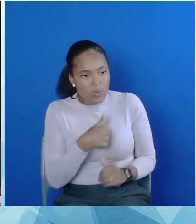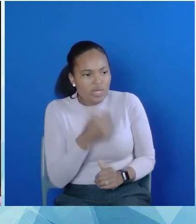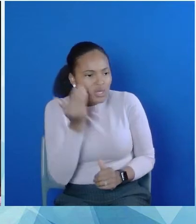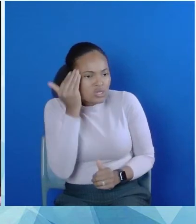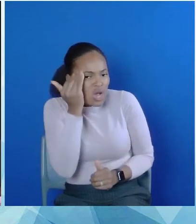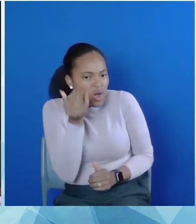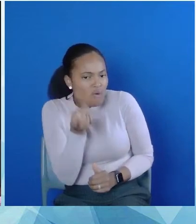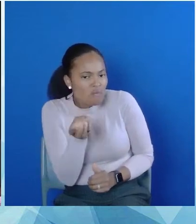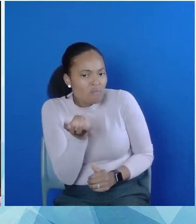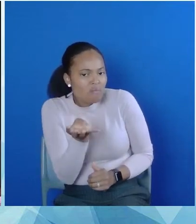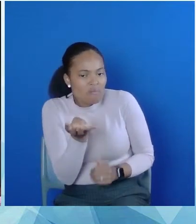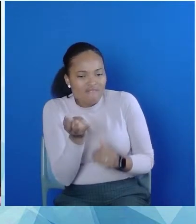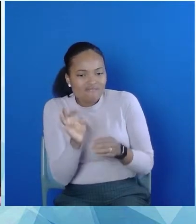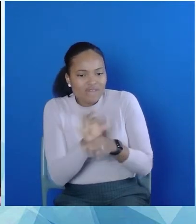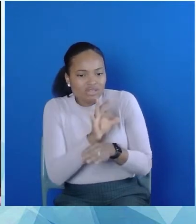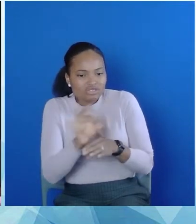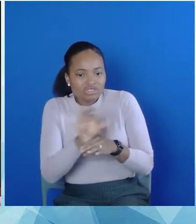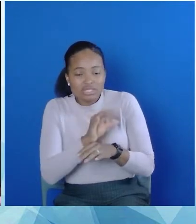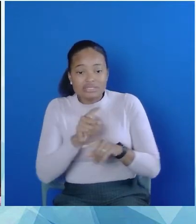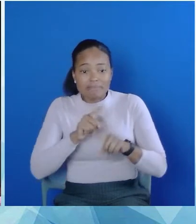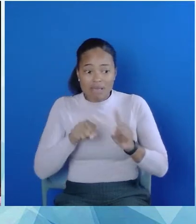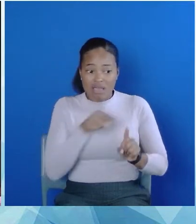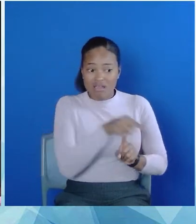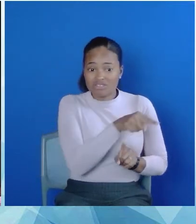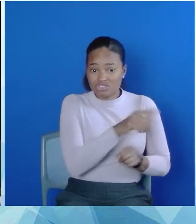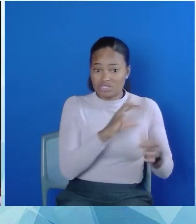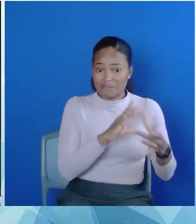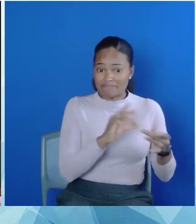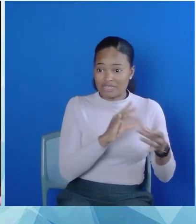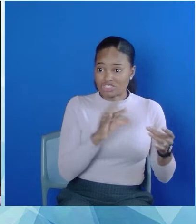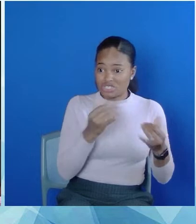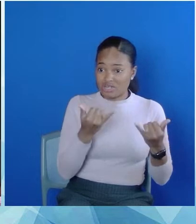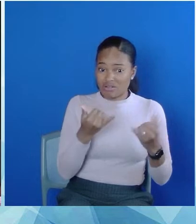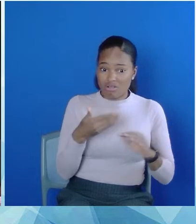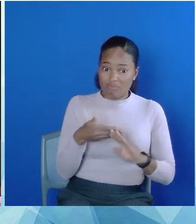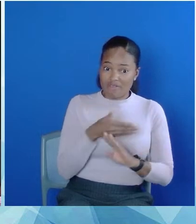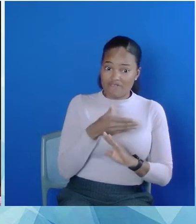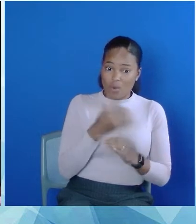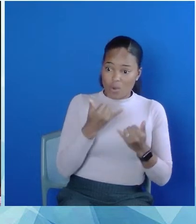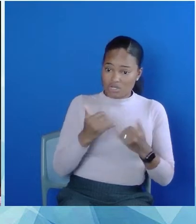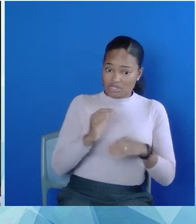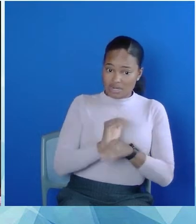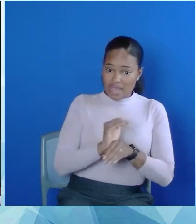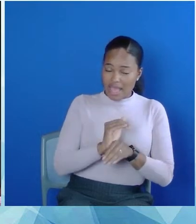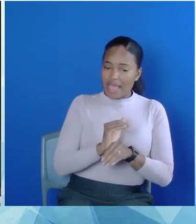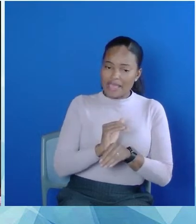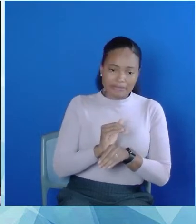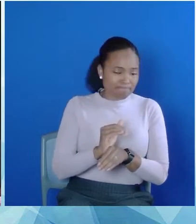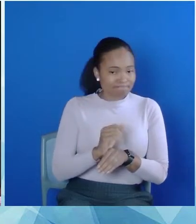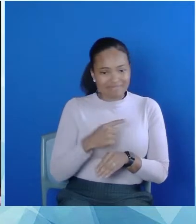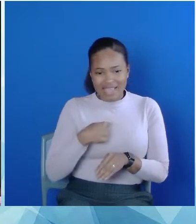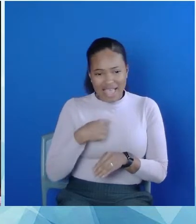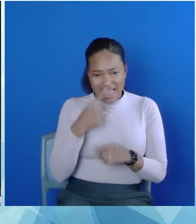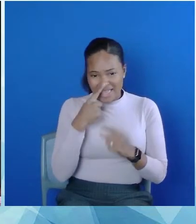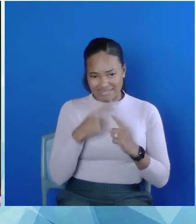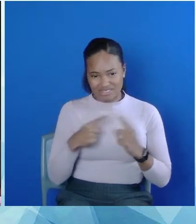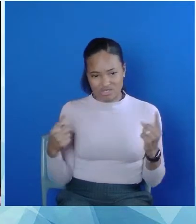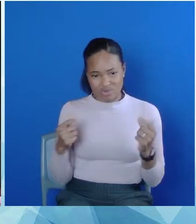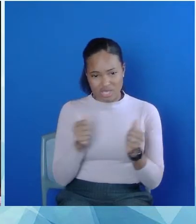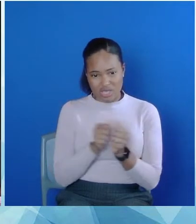earlier tonight, I would strongly disagree with this language in this